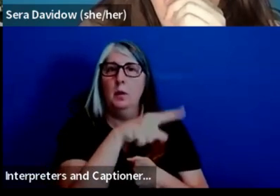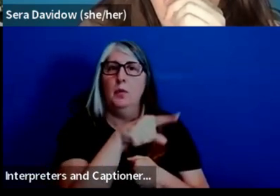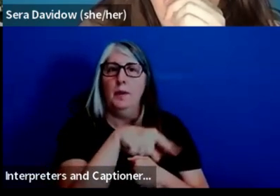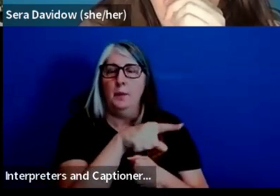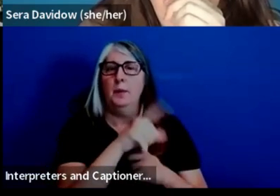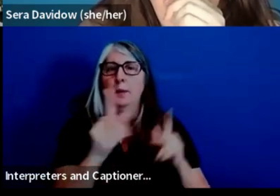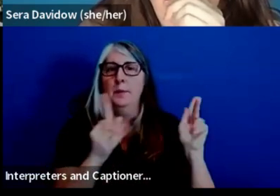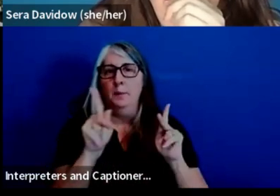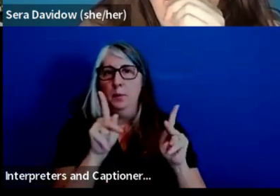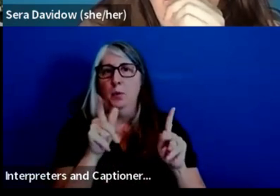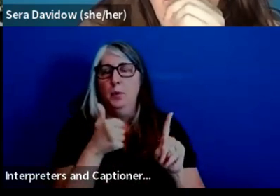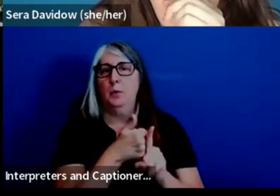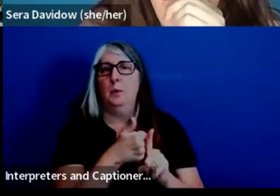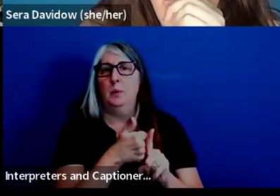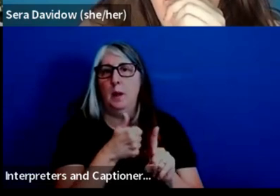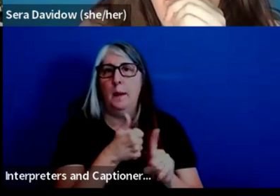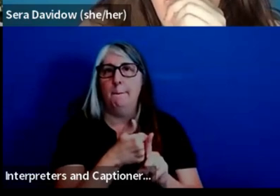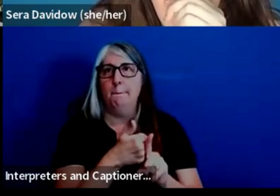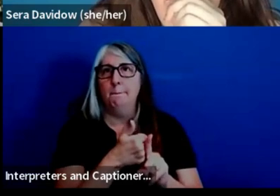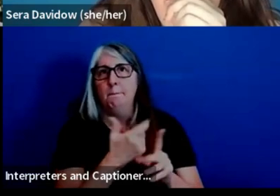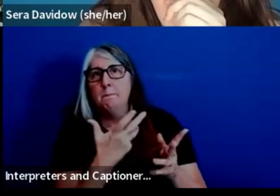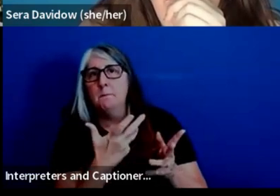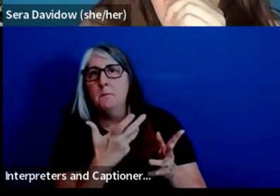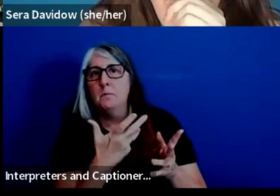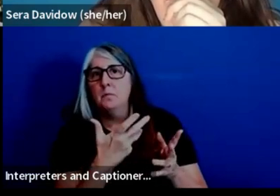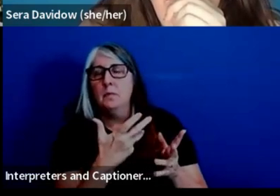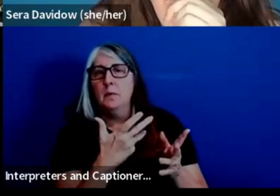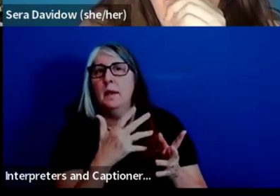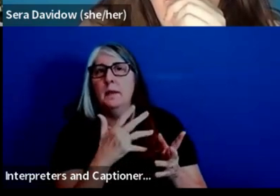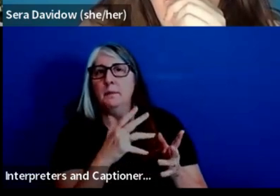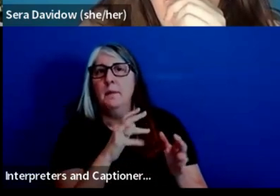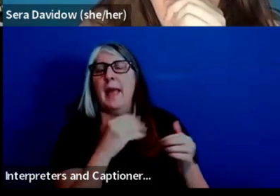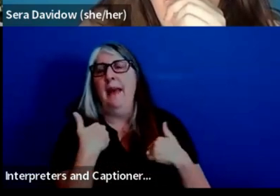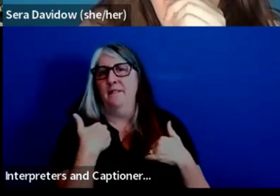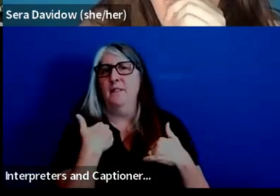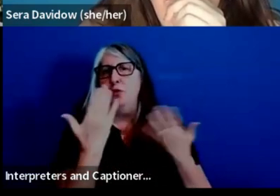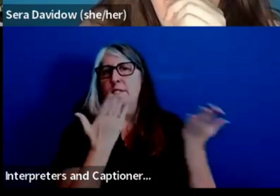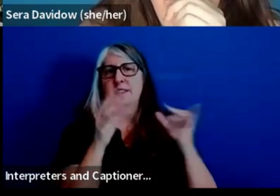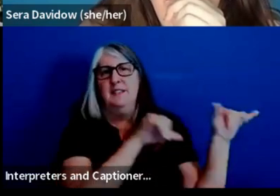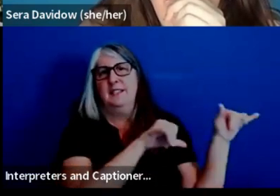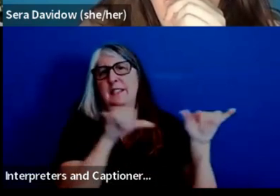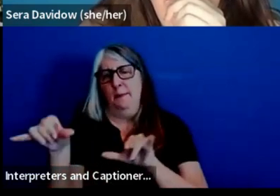were people who were also in either the same or similar services.